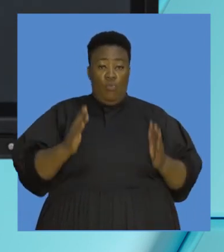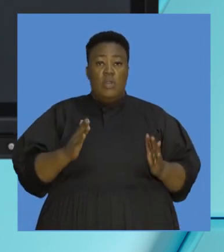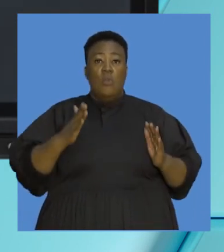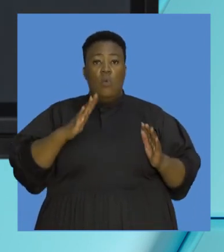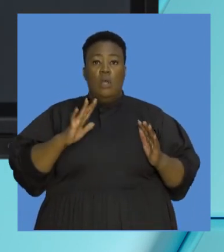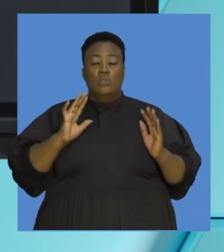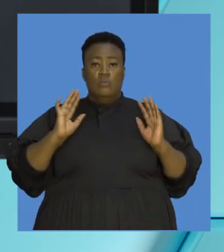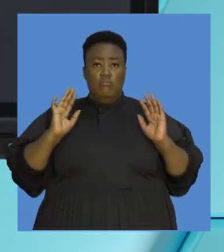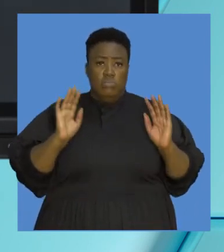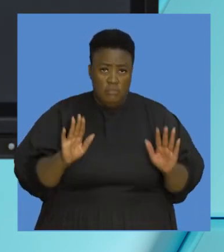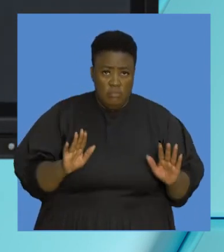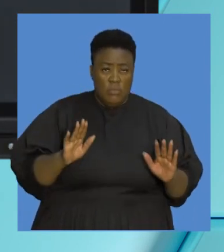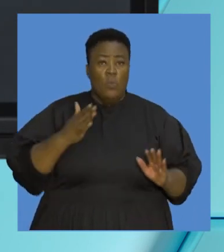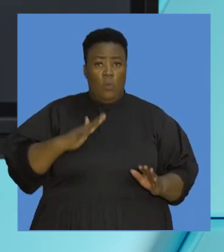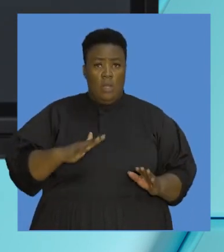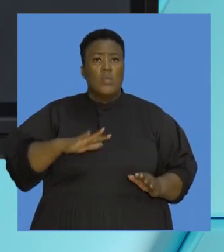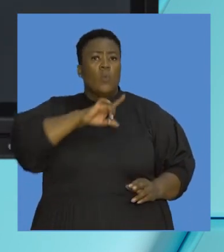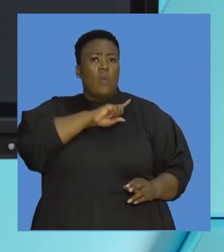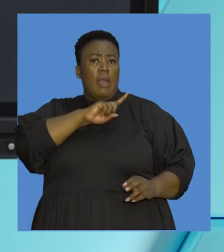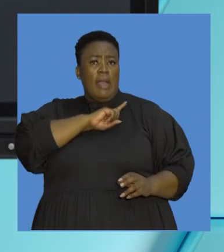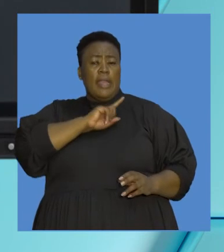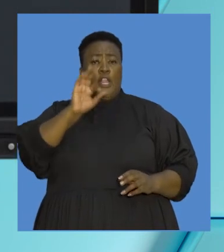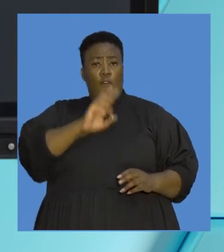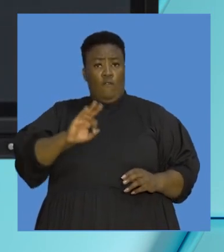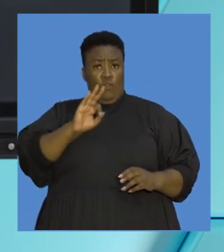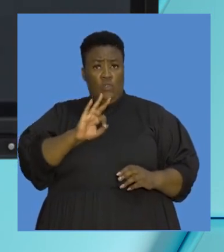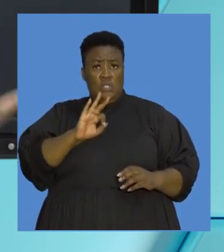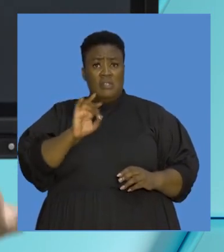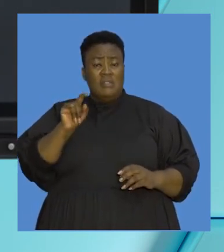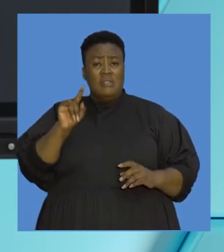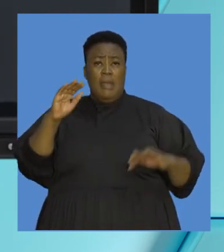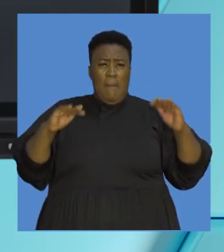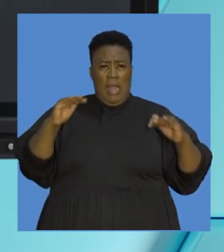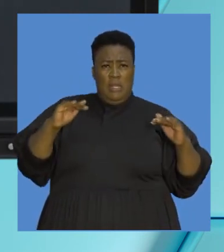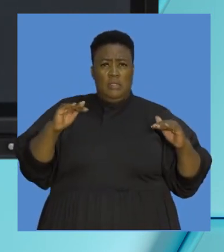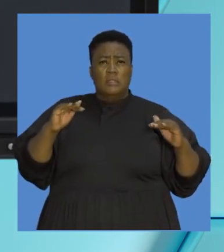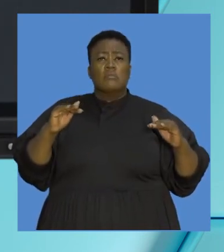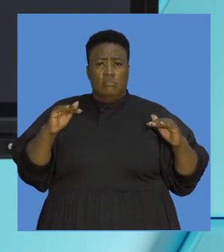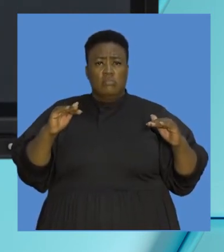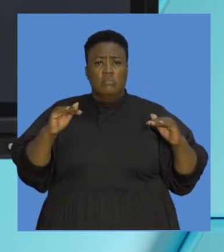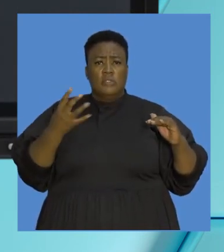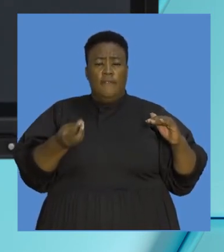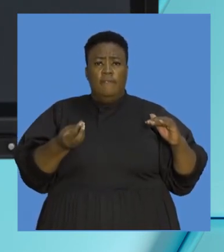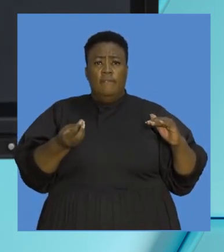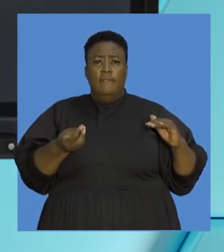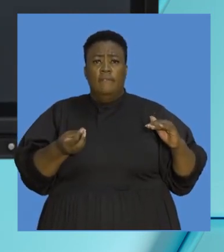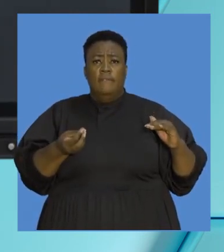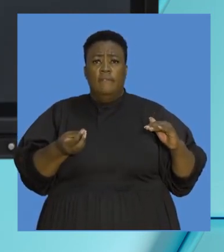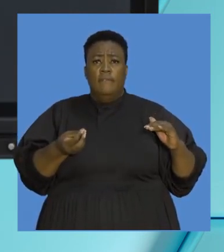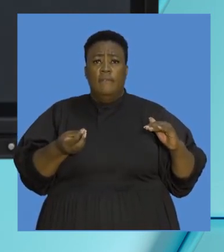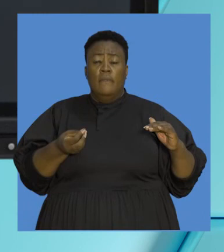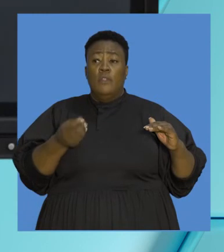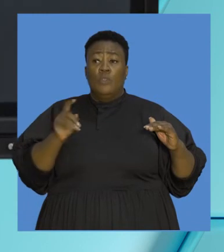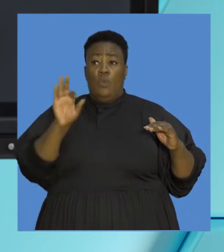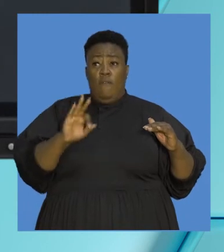to keep going forward. Why? Because now the forces on it are balanced for a while. We haven't